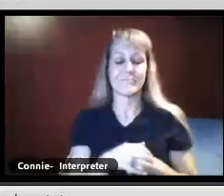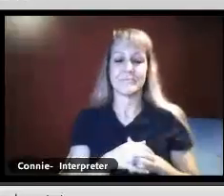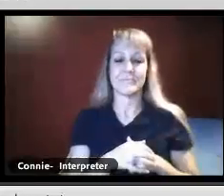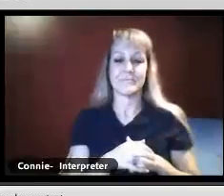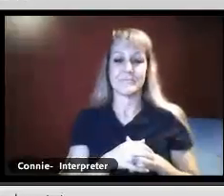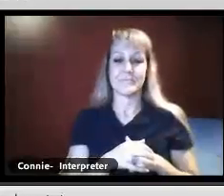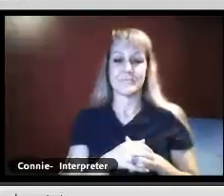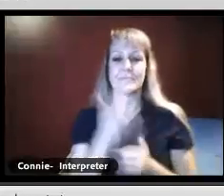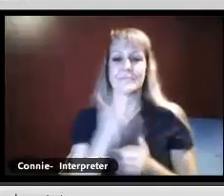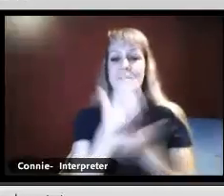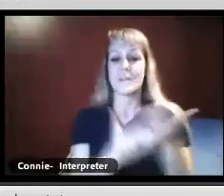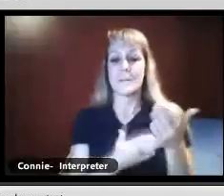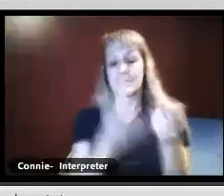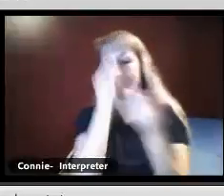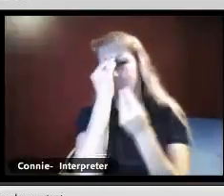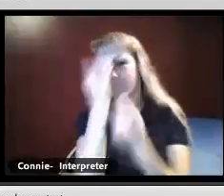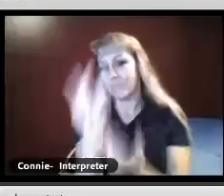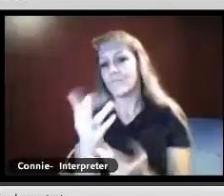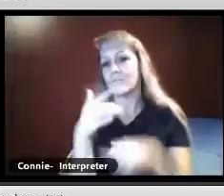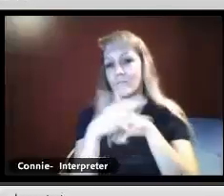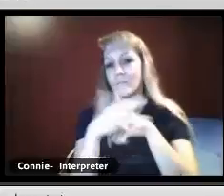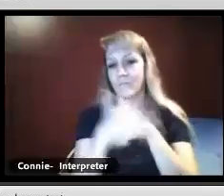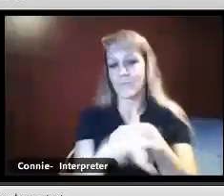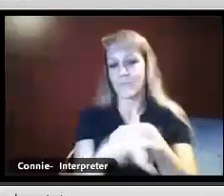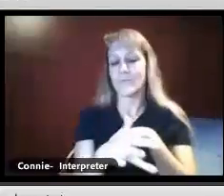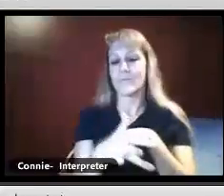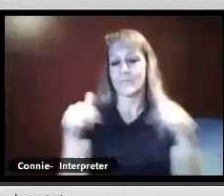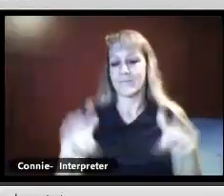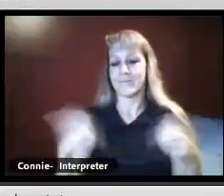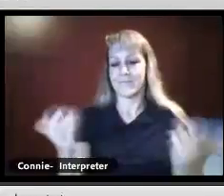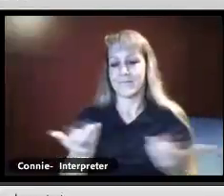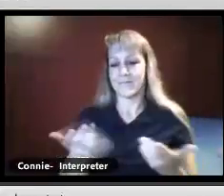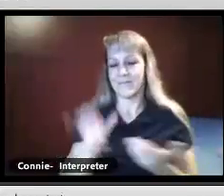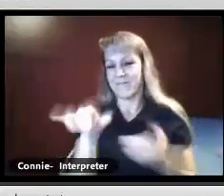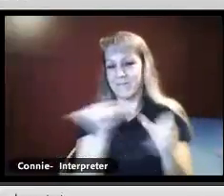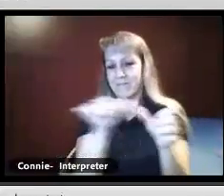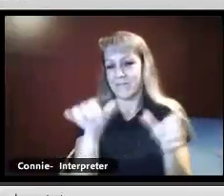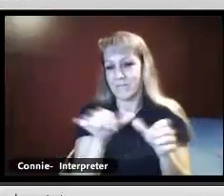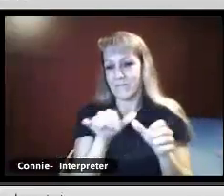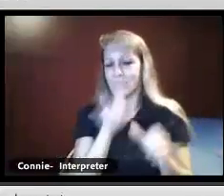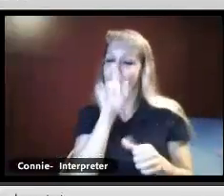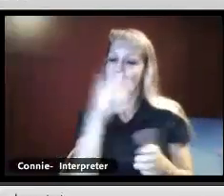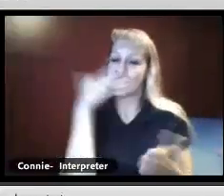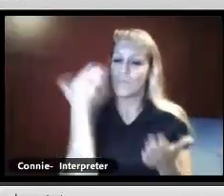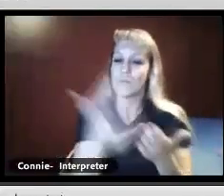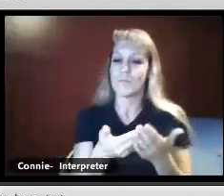some of the material that is available in this area is quite exceptional.